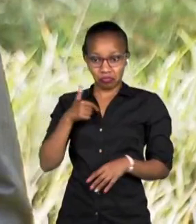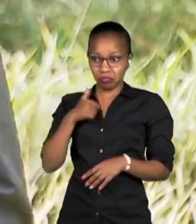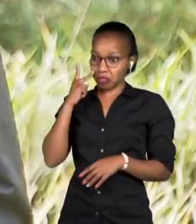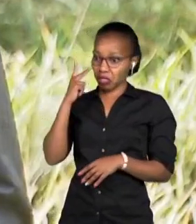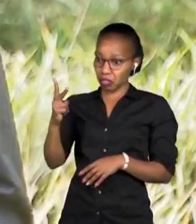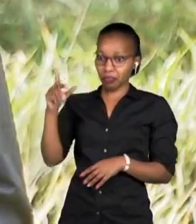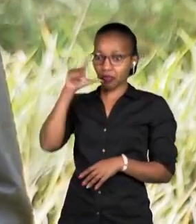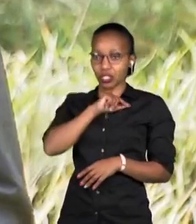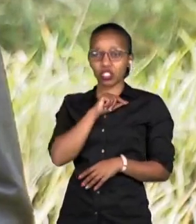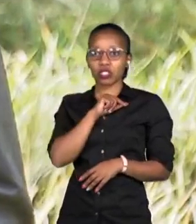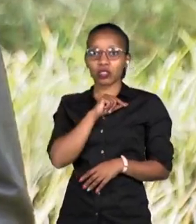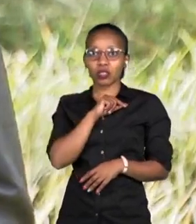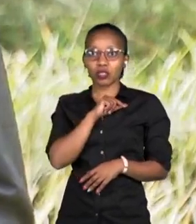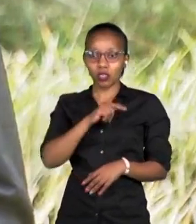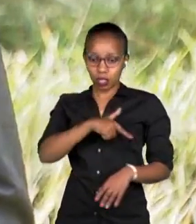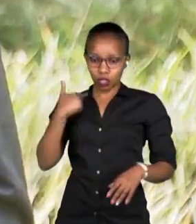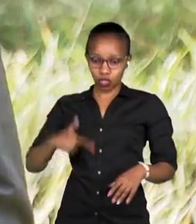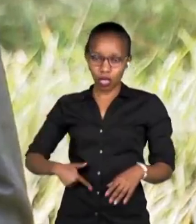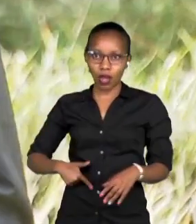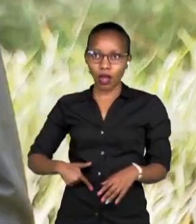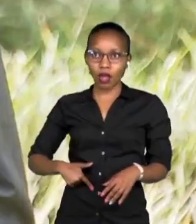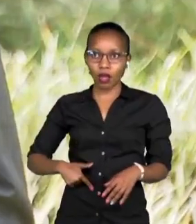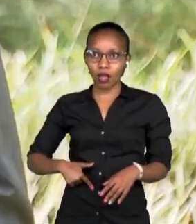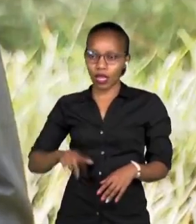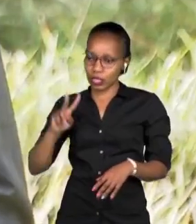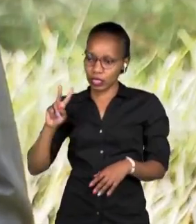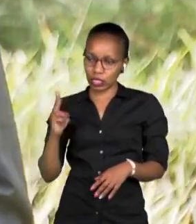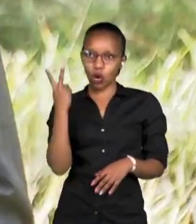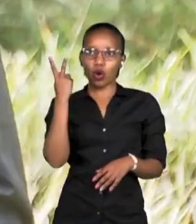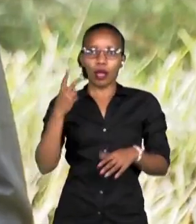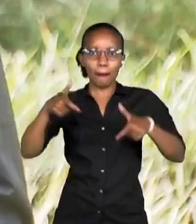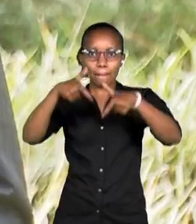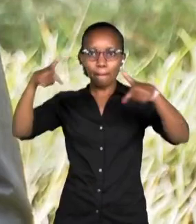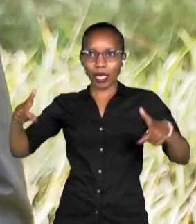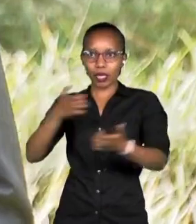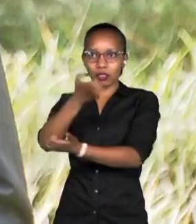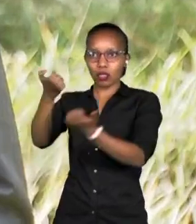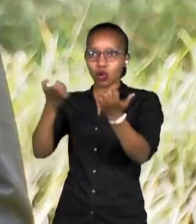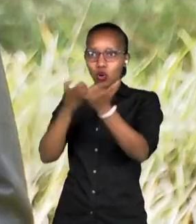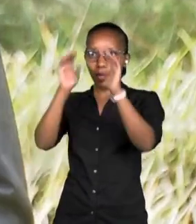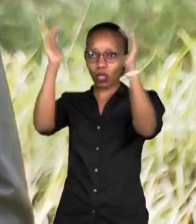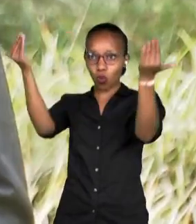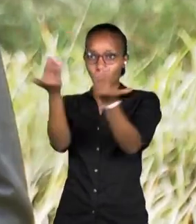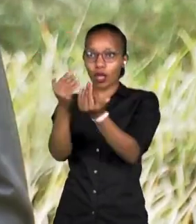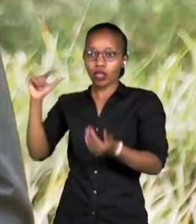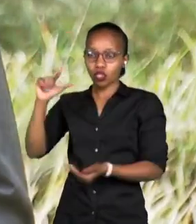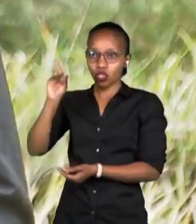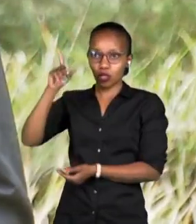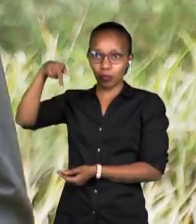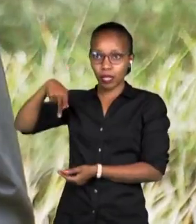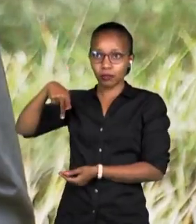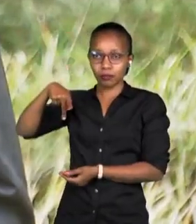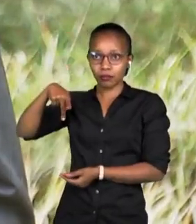lifetime, China is now the second biggest economy in the whole world. The GDP